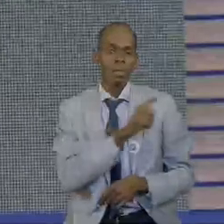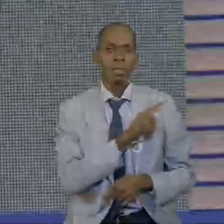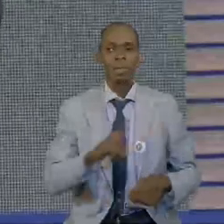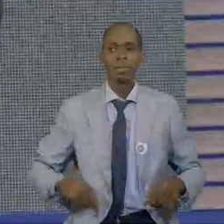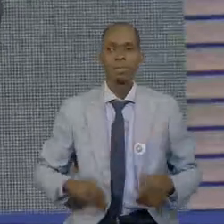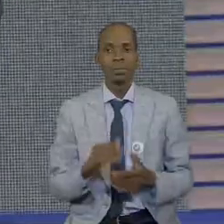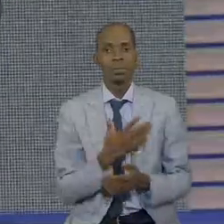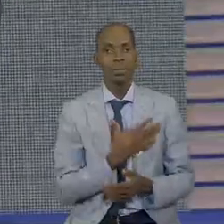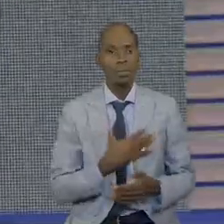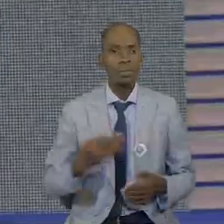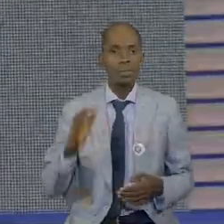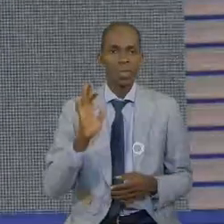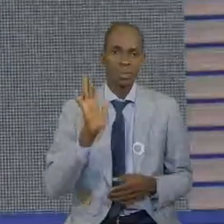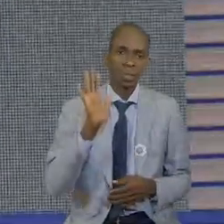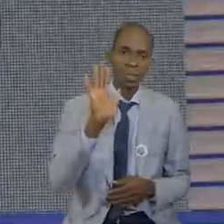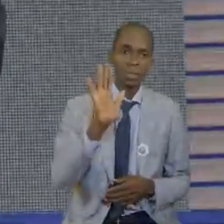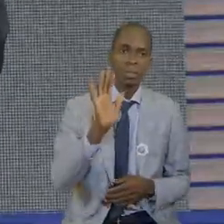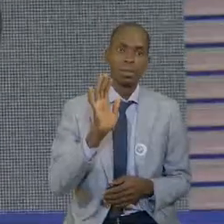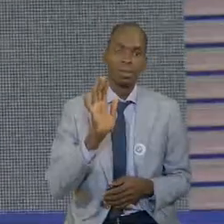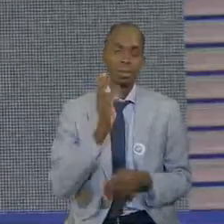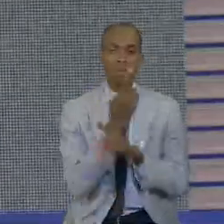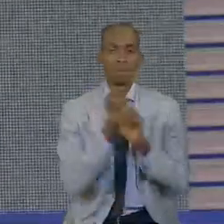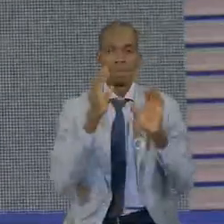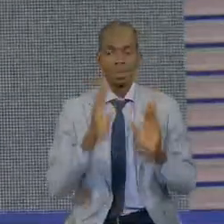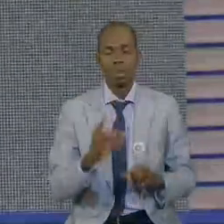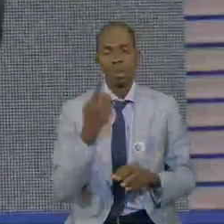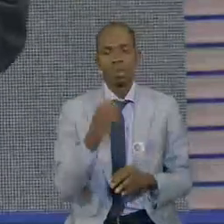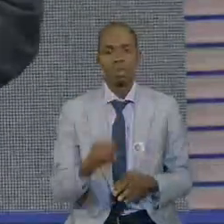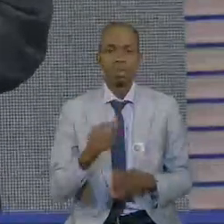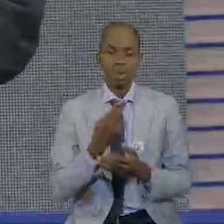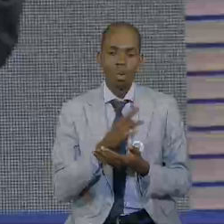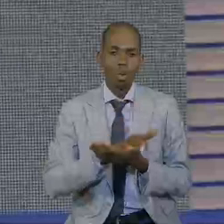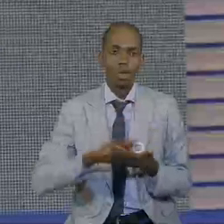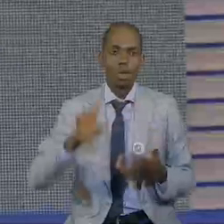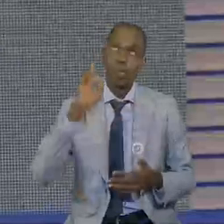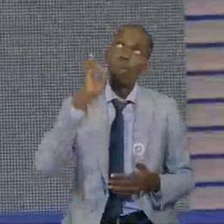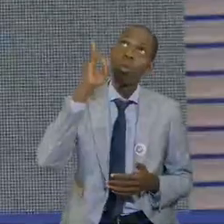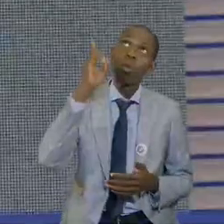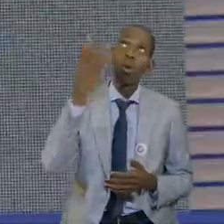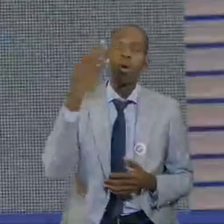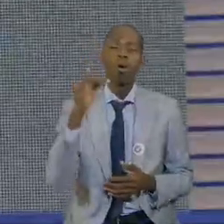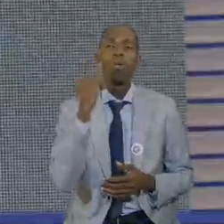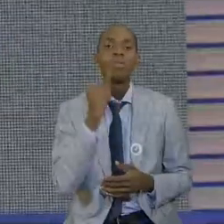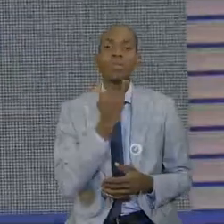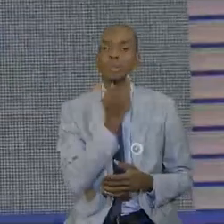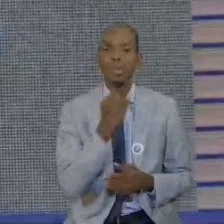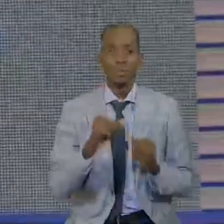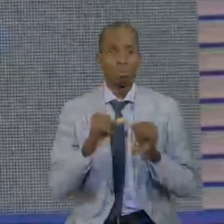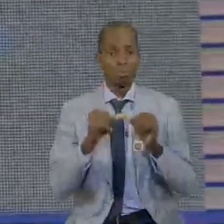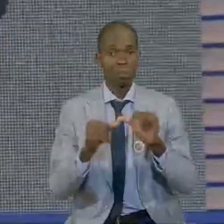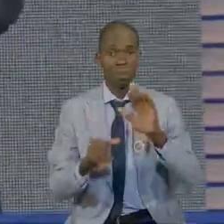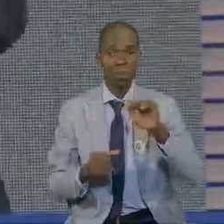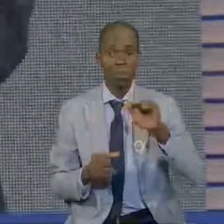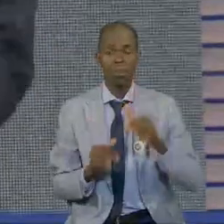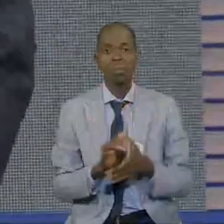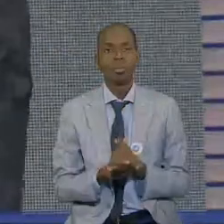l'Éternel, thy Redeemer, the Holy One of Israel, et ton Rédempteur, le Saint d'Israël. Verset